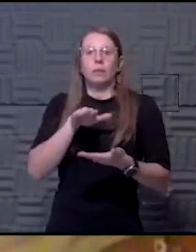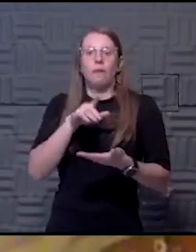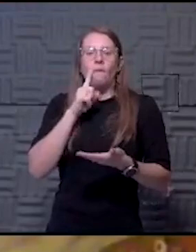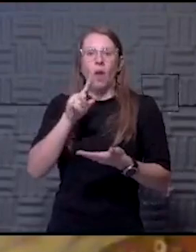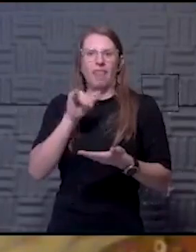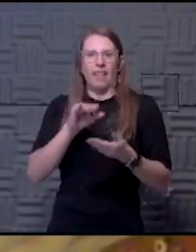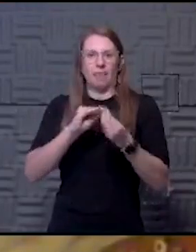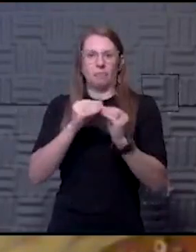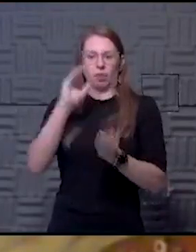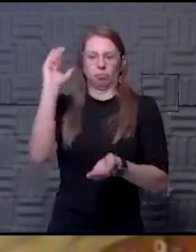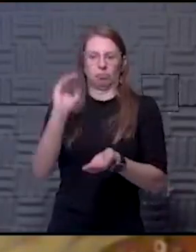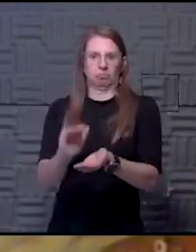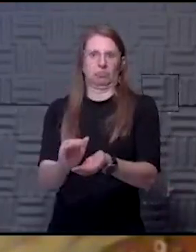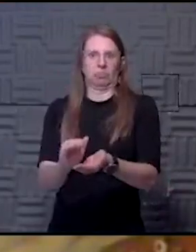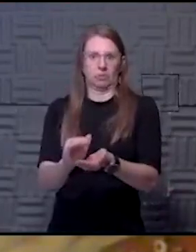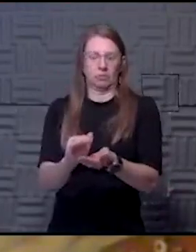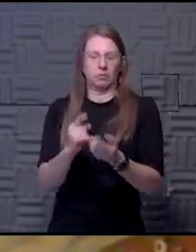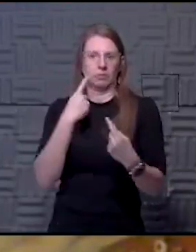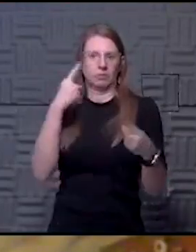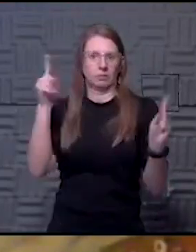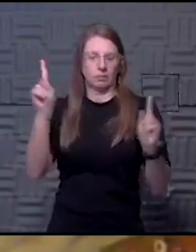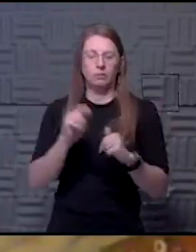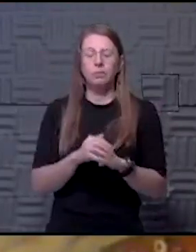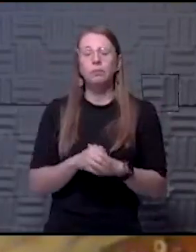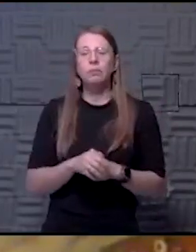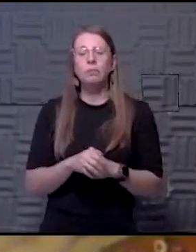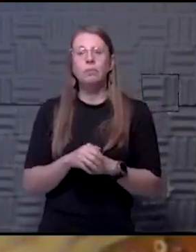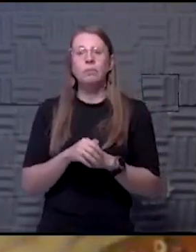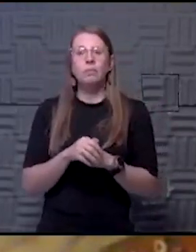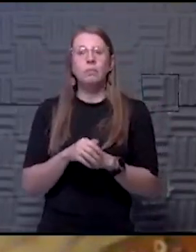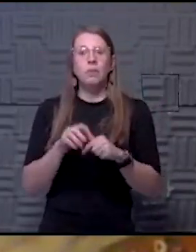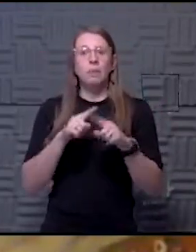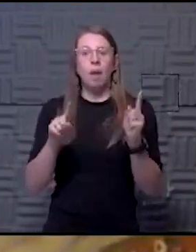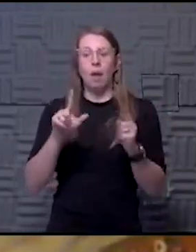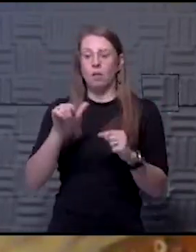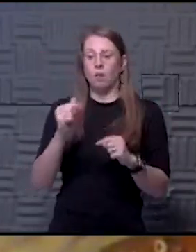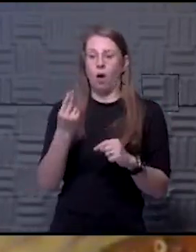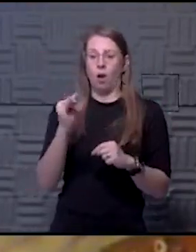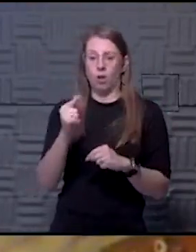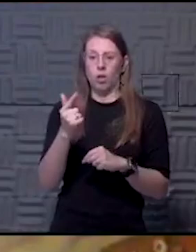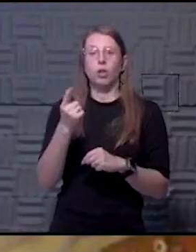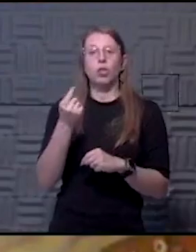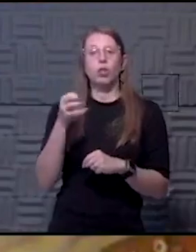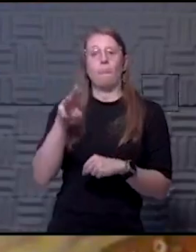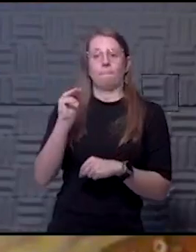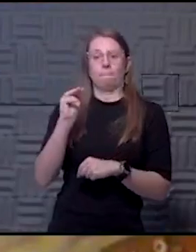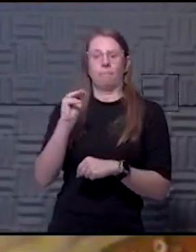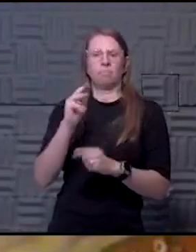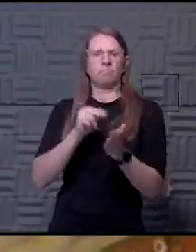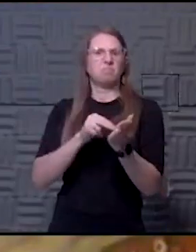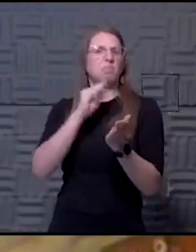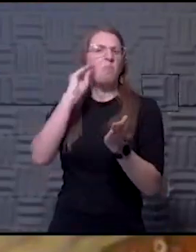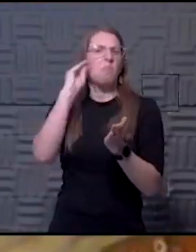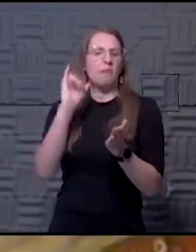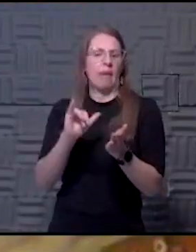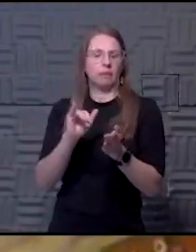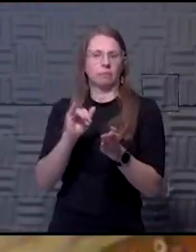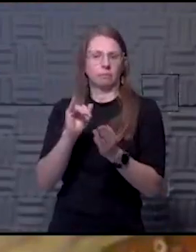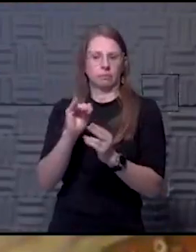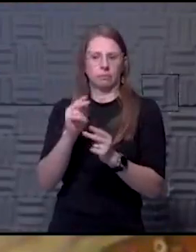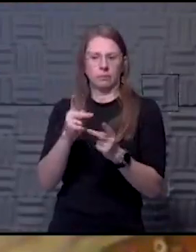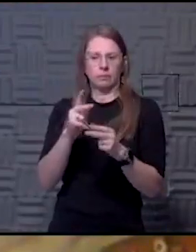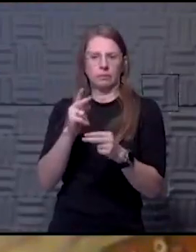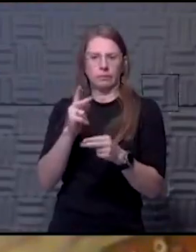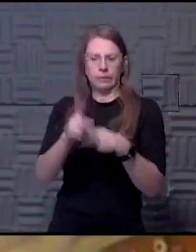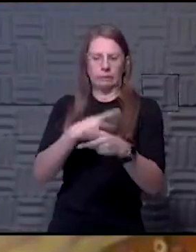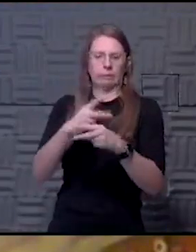But as you pointed out, getting it in long-term care facilities is going to be one of the very pivotal things since that is such a